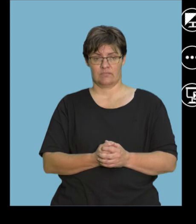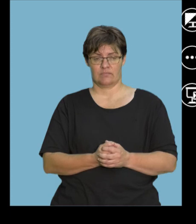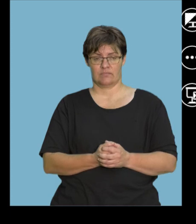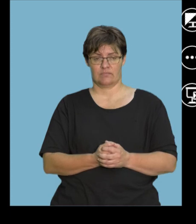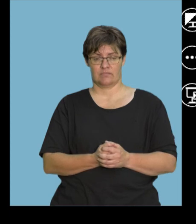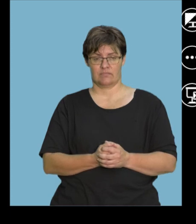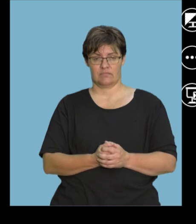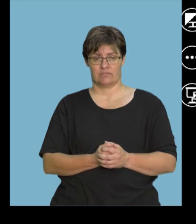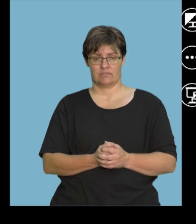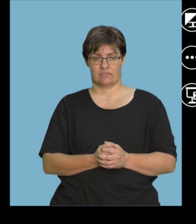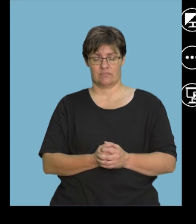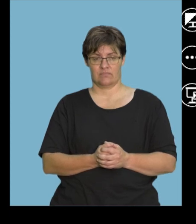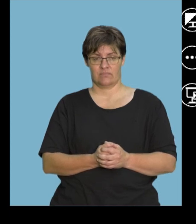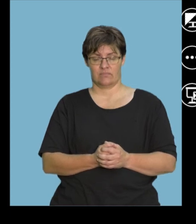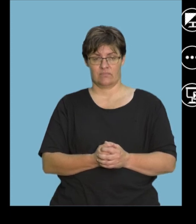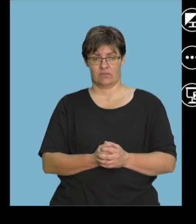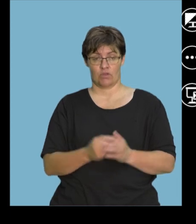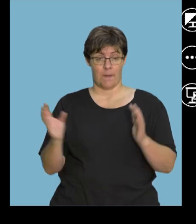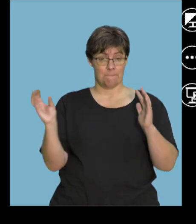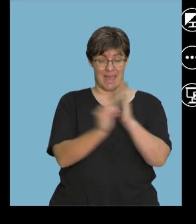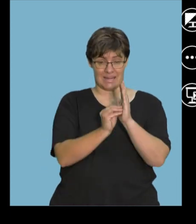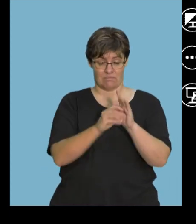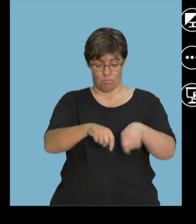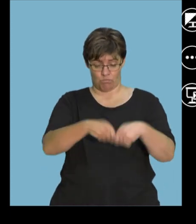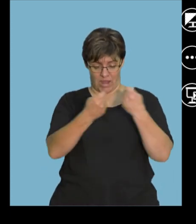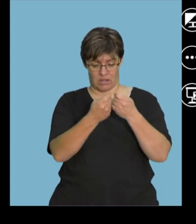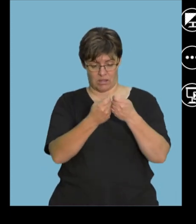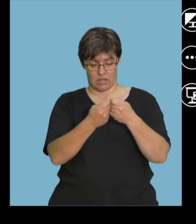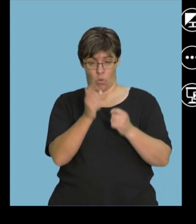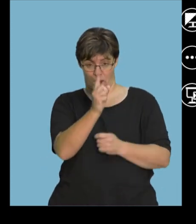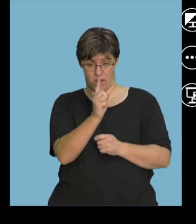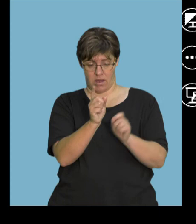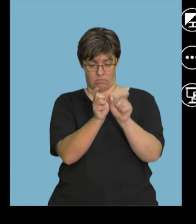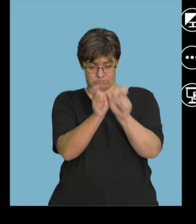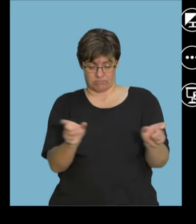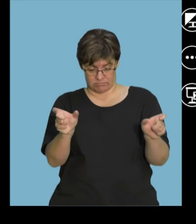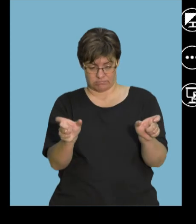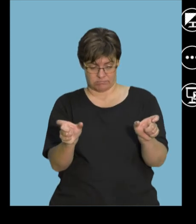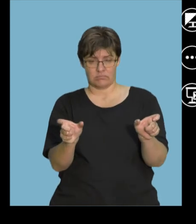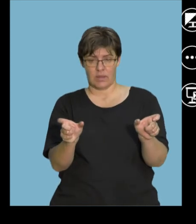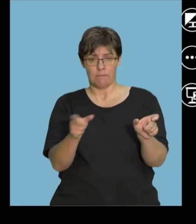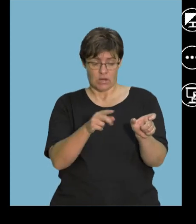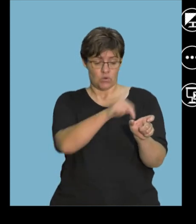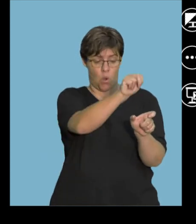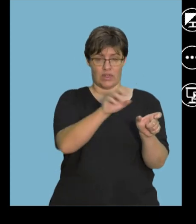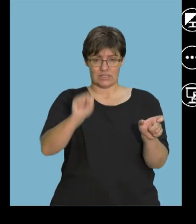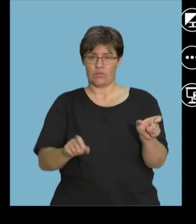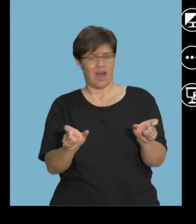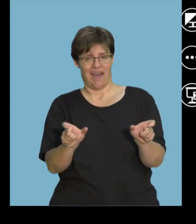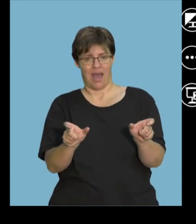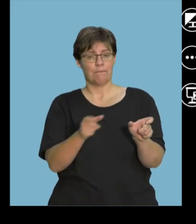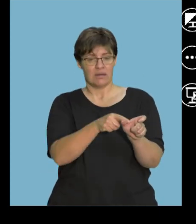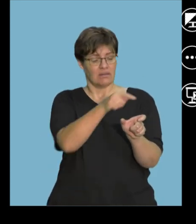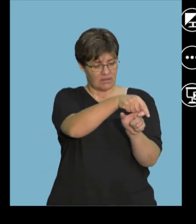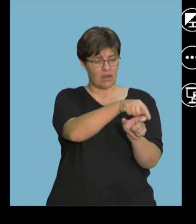cannot be separated. So breaking down a magnet into two pieces doesn't mean that we have separated the